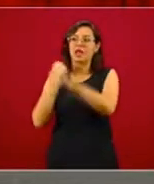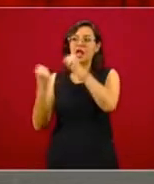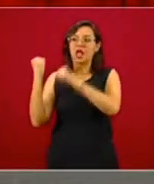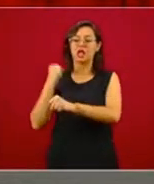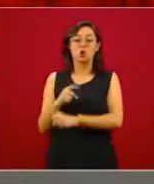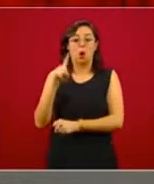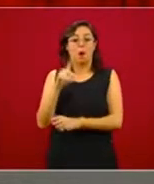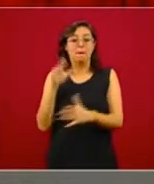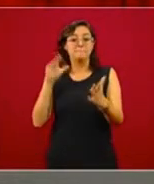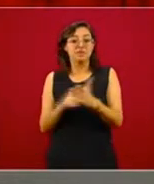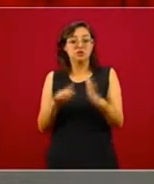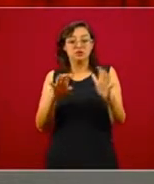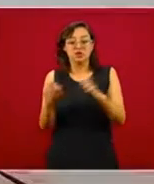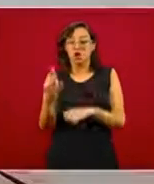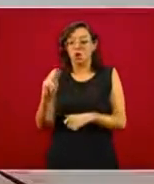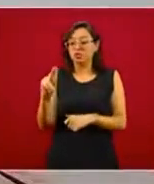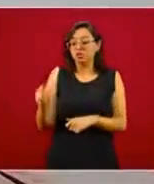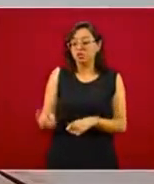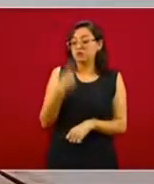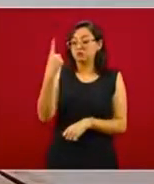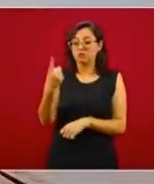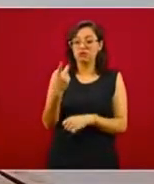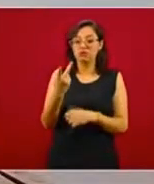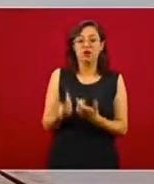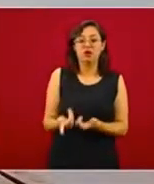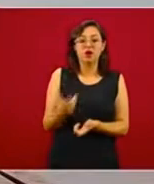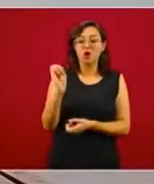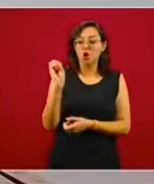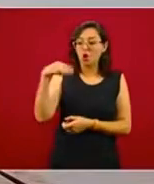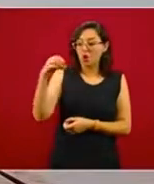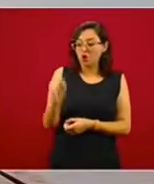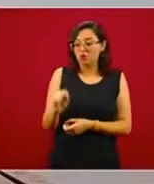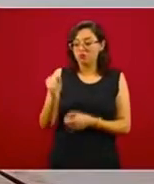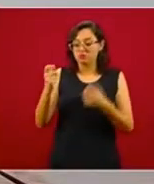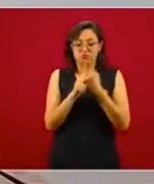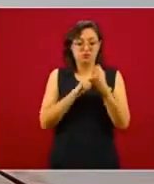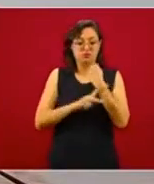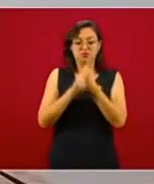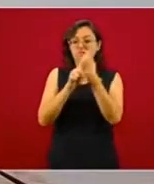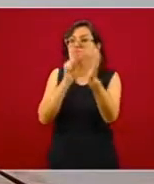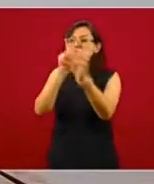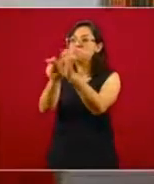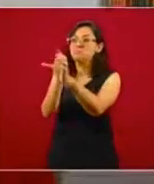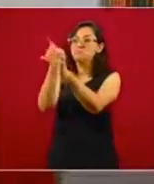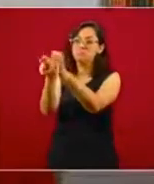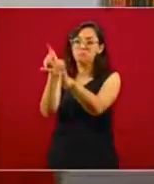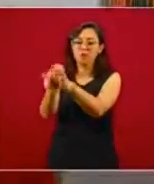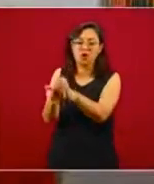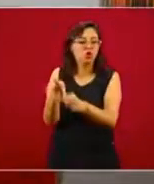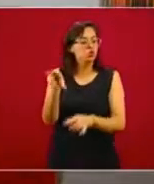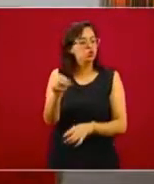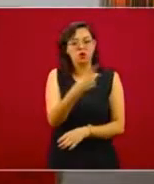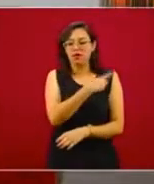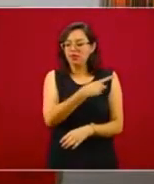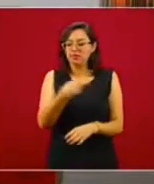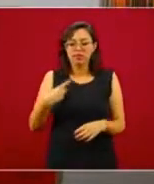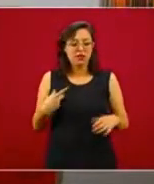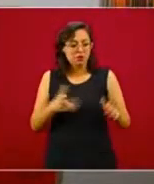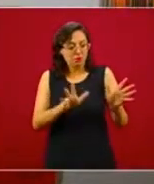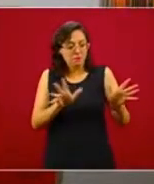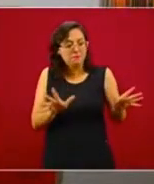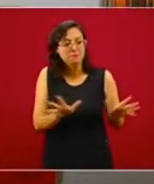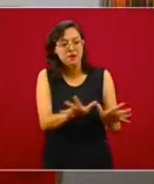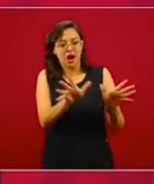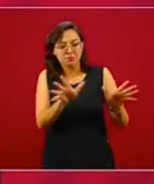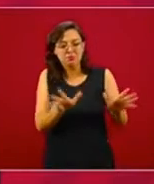commitment between different governments since 1981 that are pertaining to